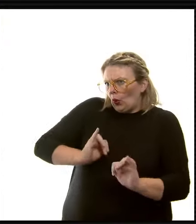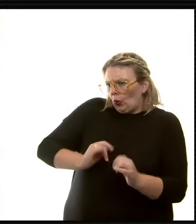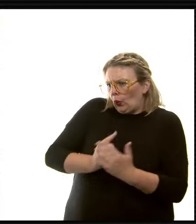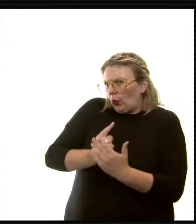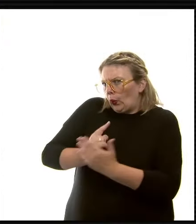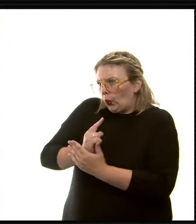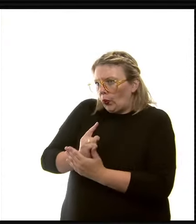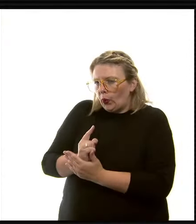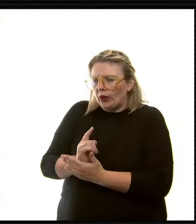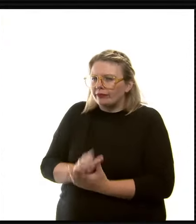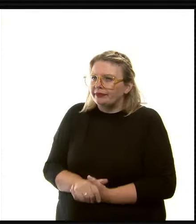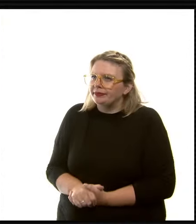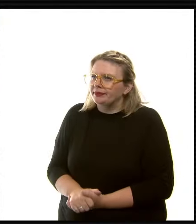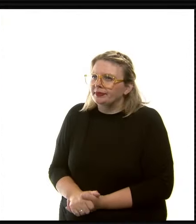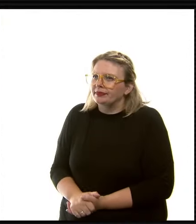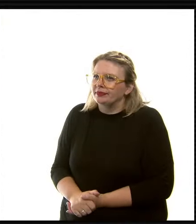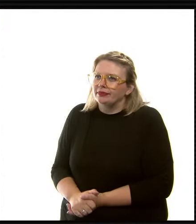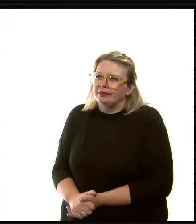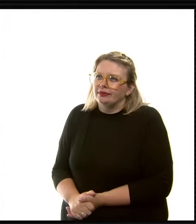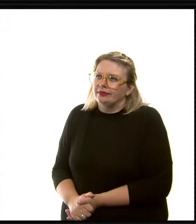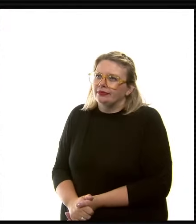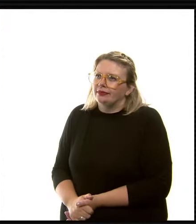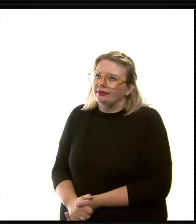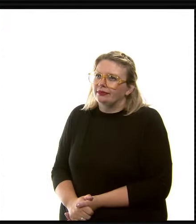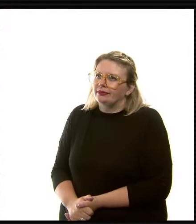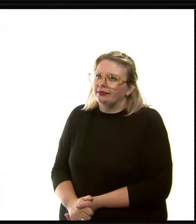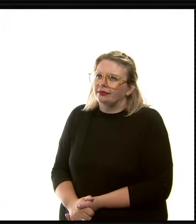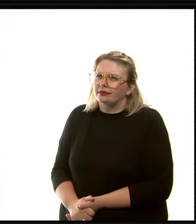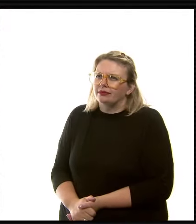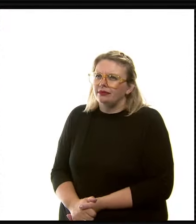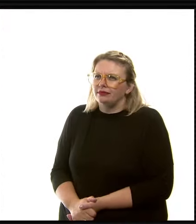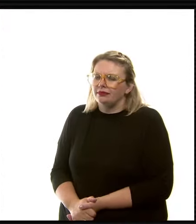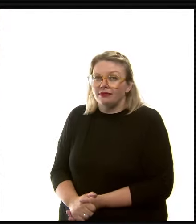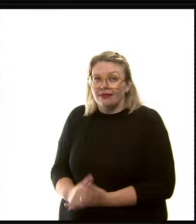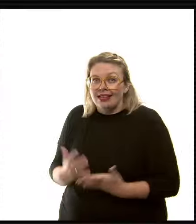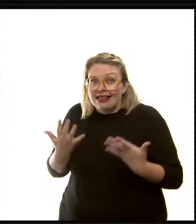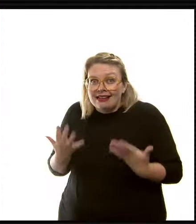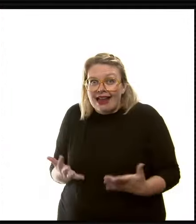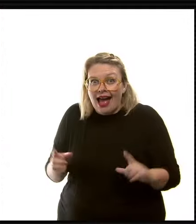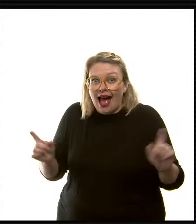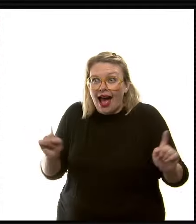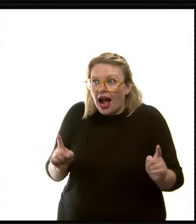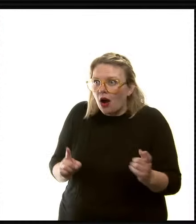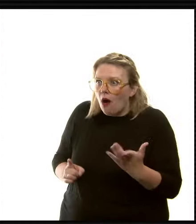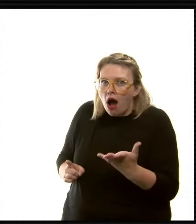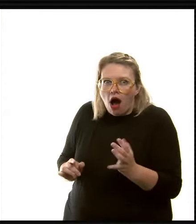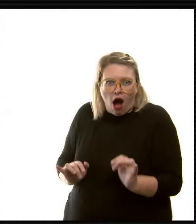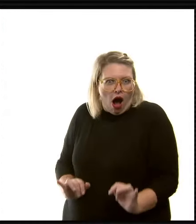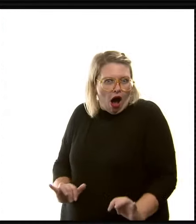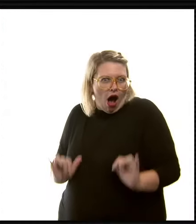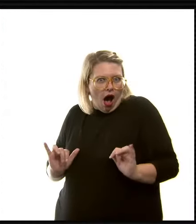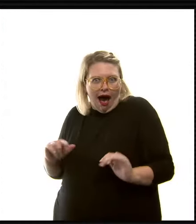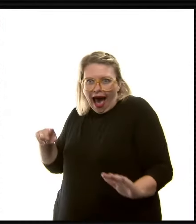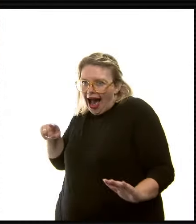afraid! Be very afraid! This isn't funny! Now witness their greatest escape.